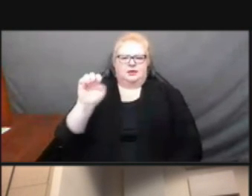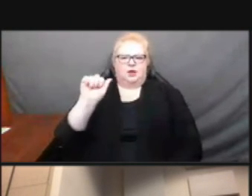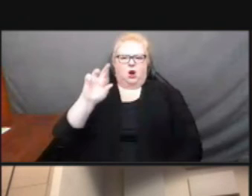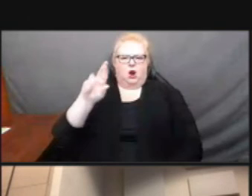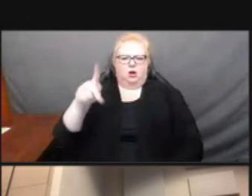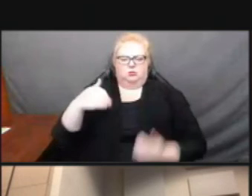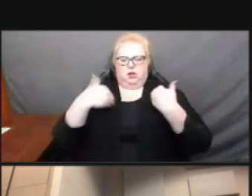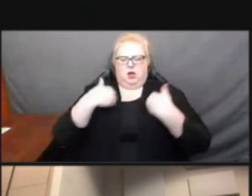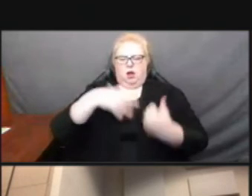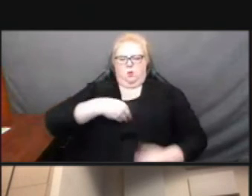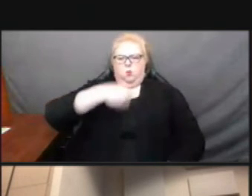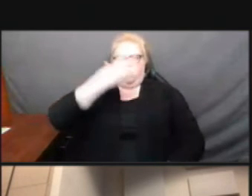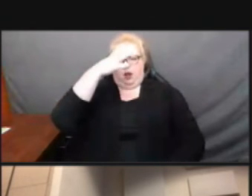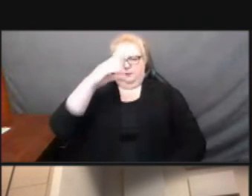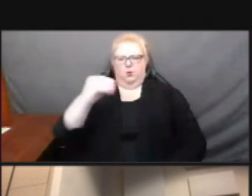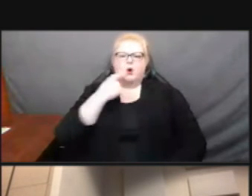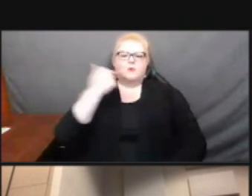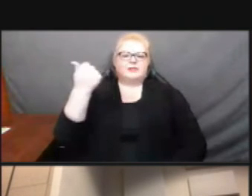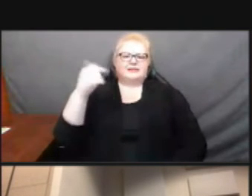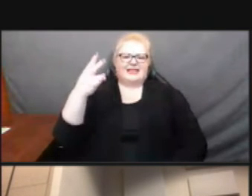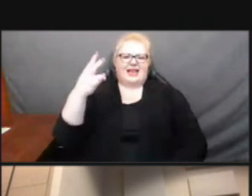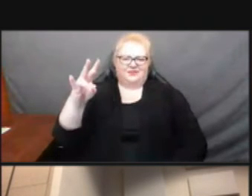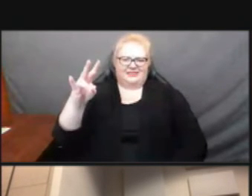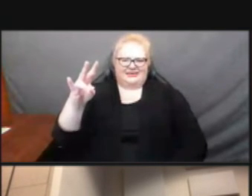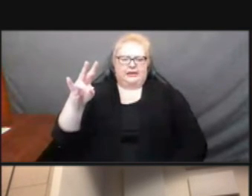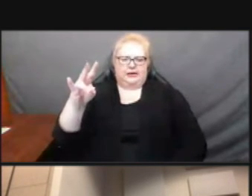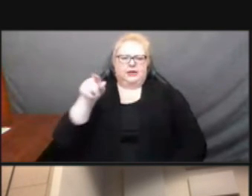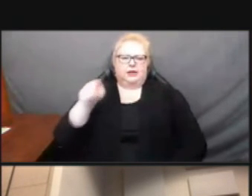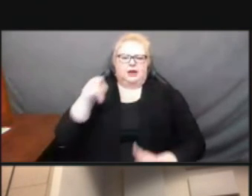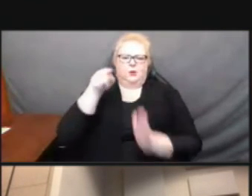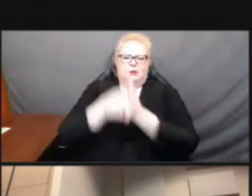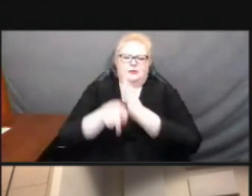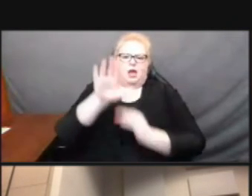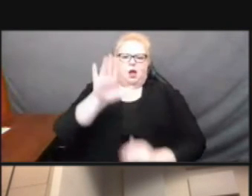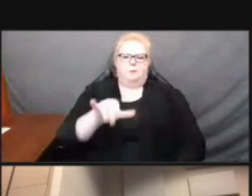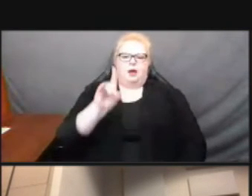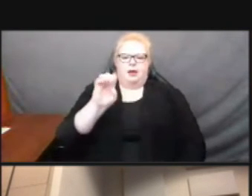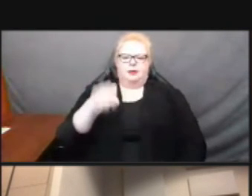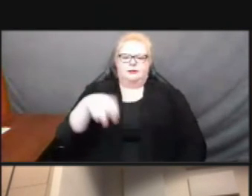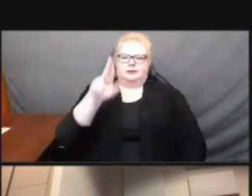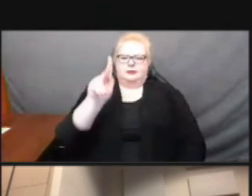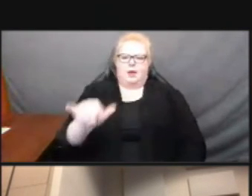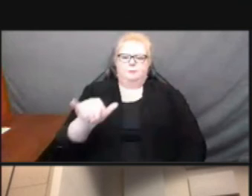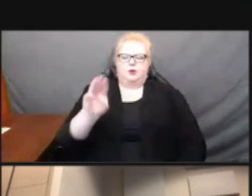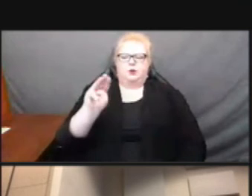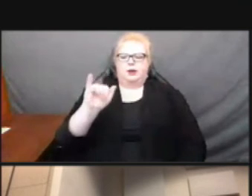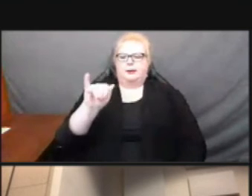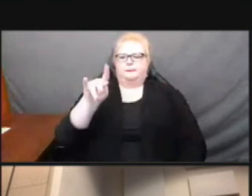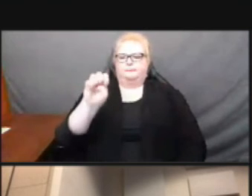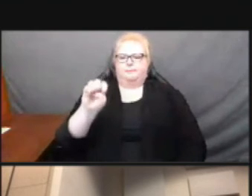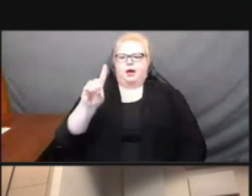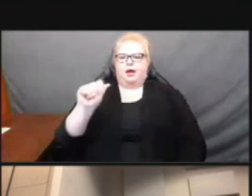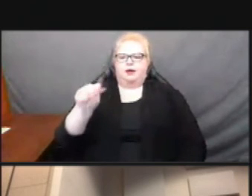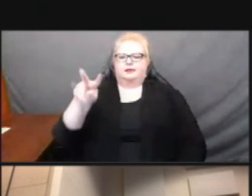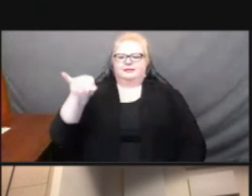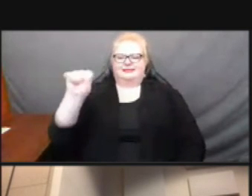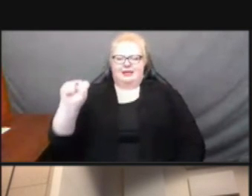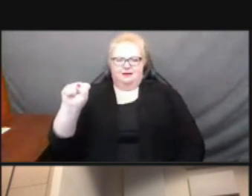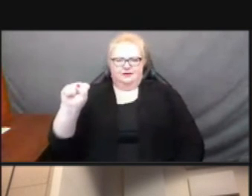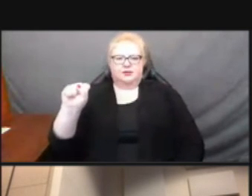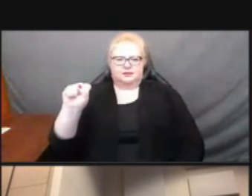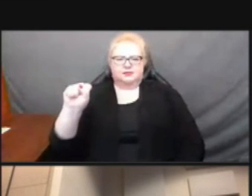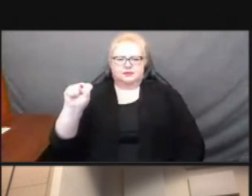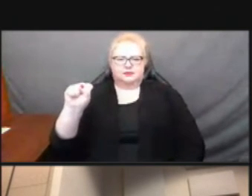17 years old, killed by Deputy Mike Davis, who's defended by